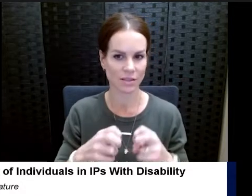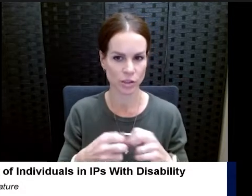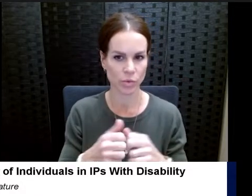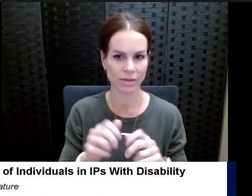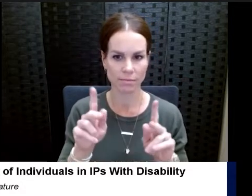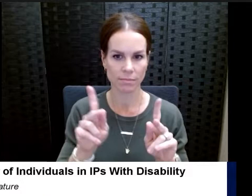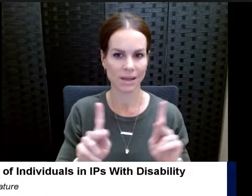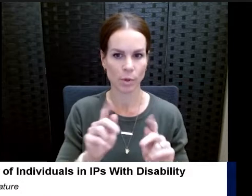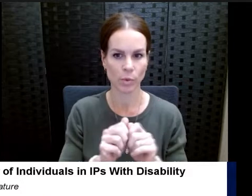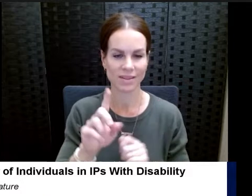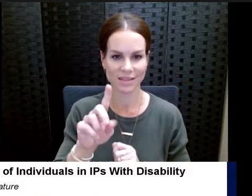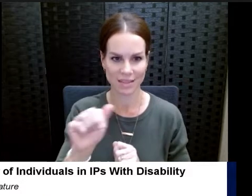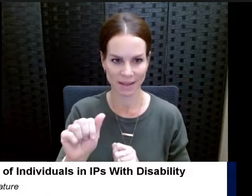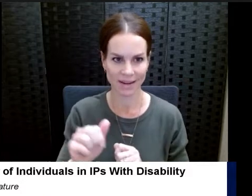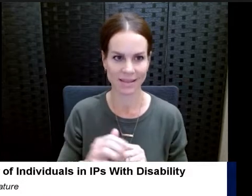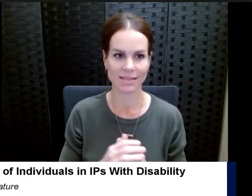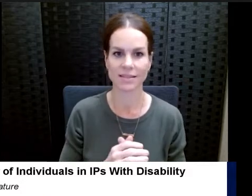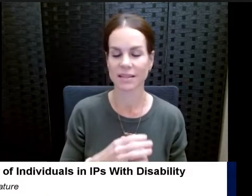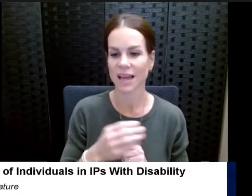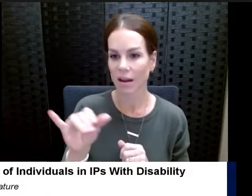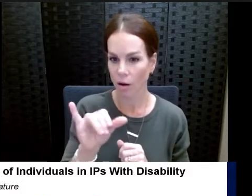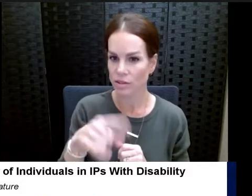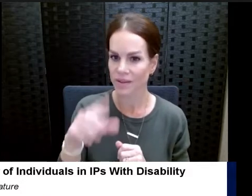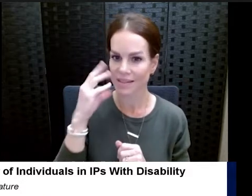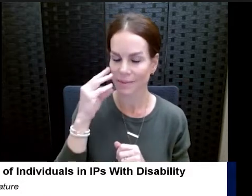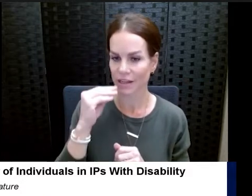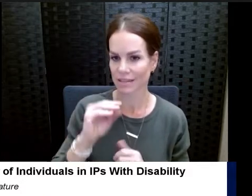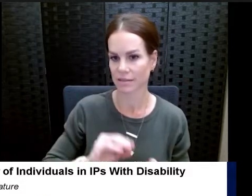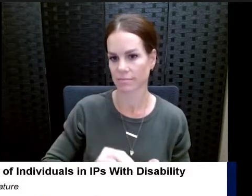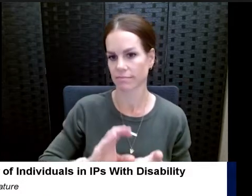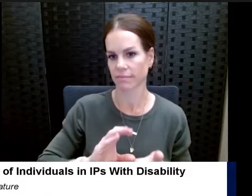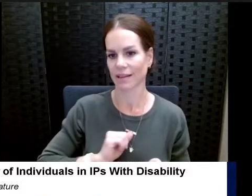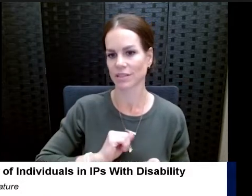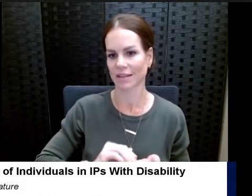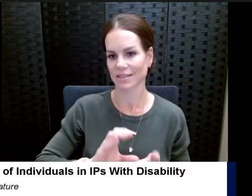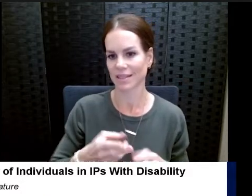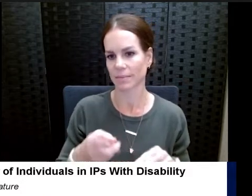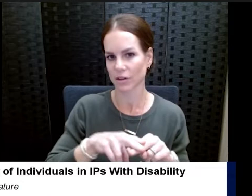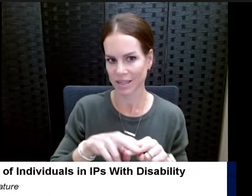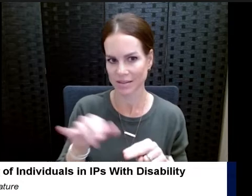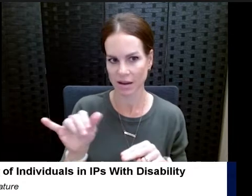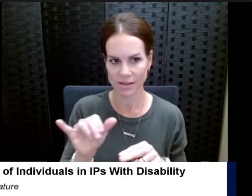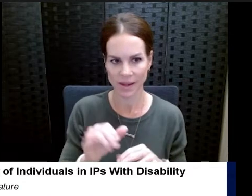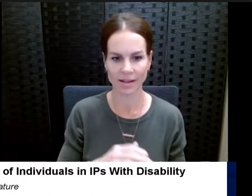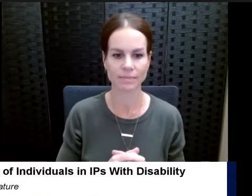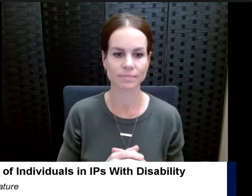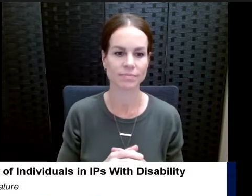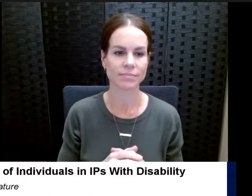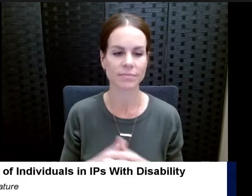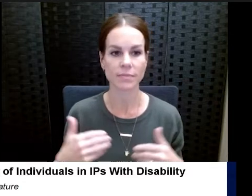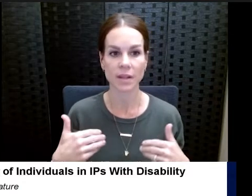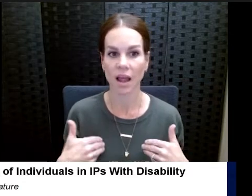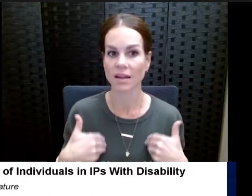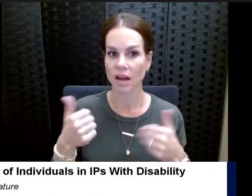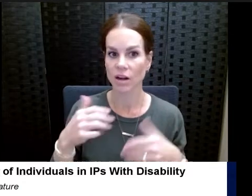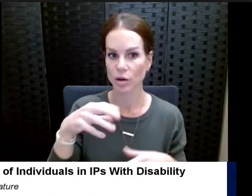know, social isolation is a big problem, especially with people who have disabilities. And